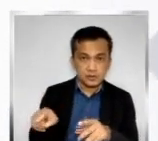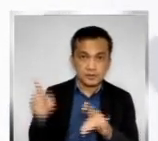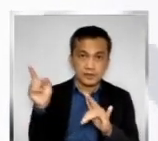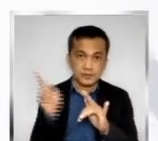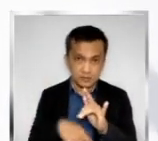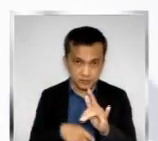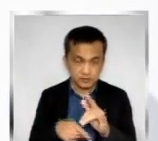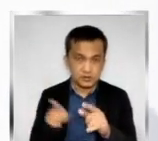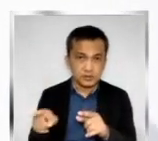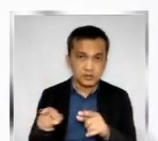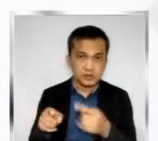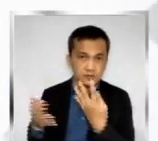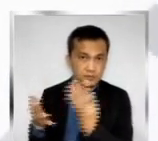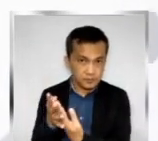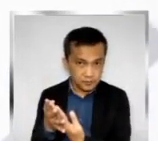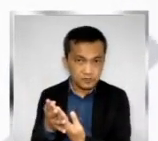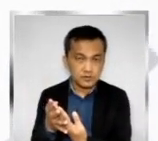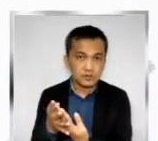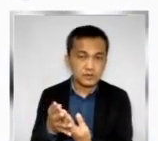imprisonment to deter